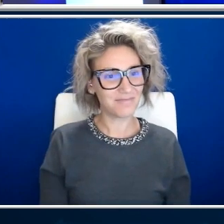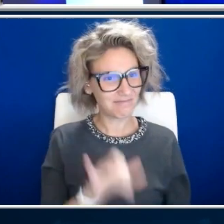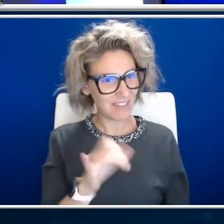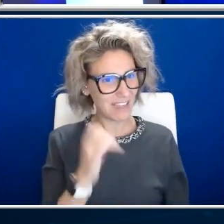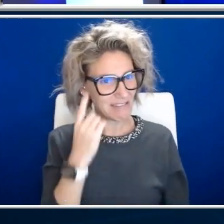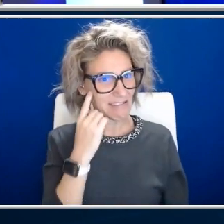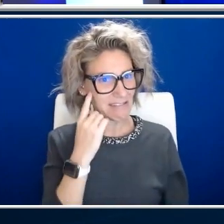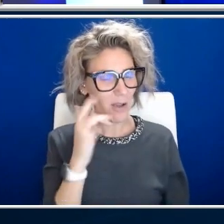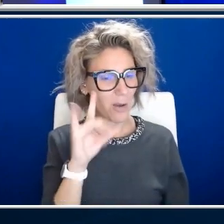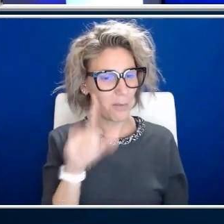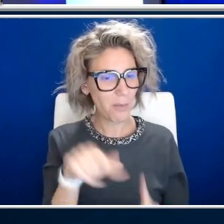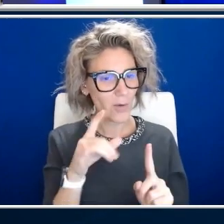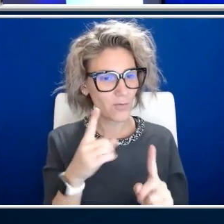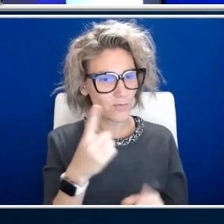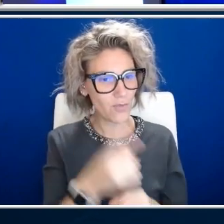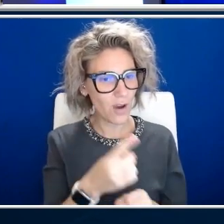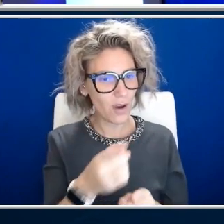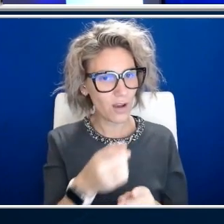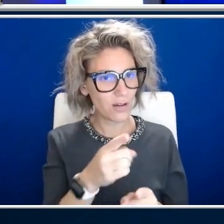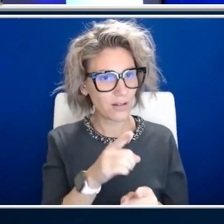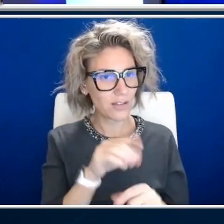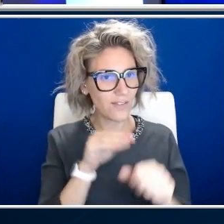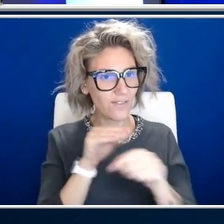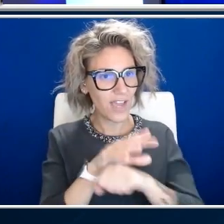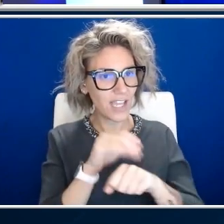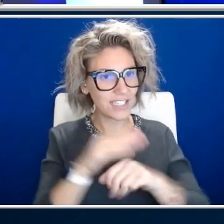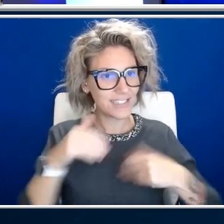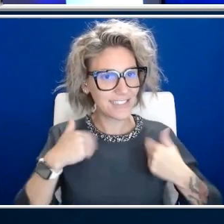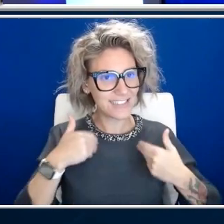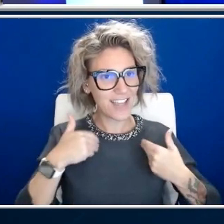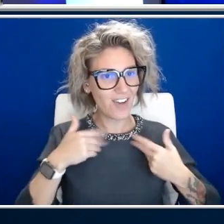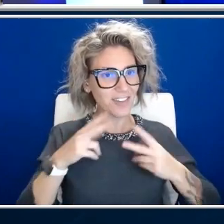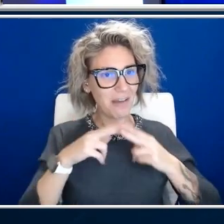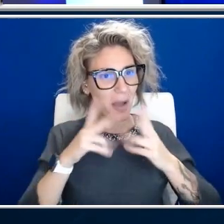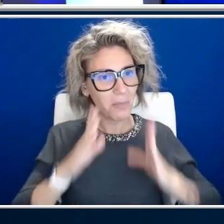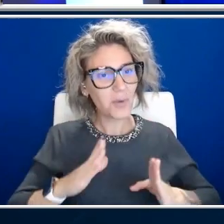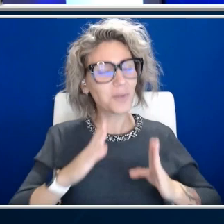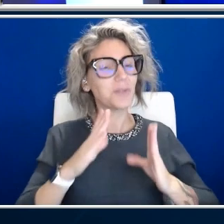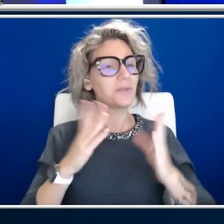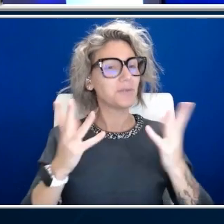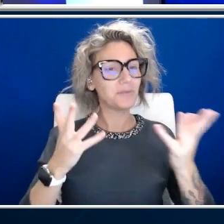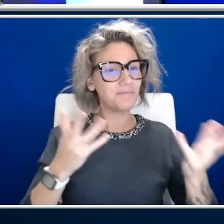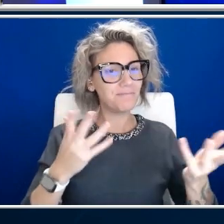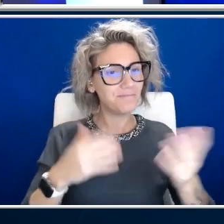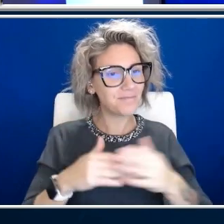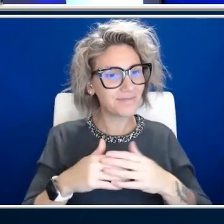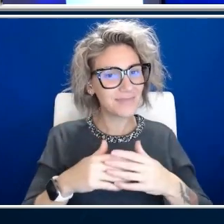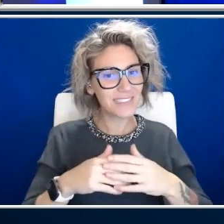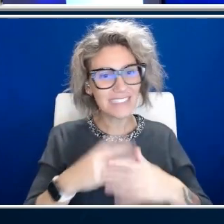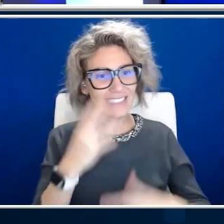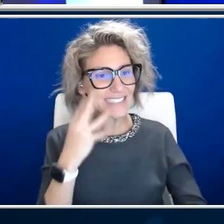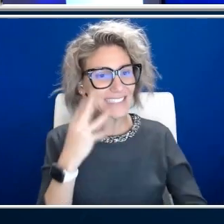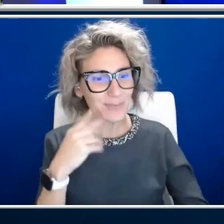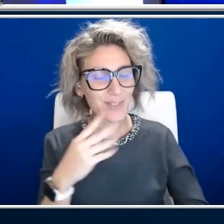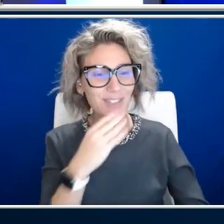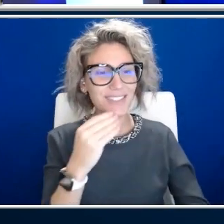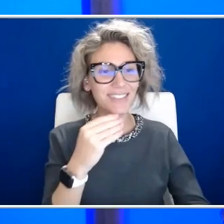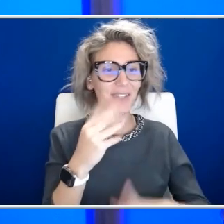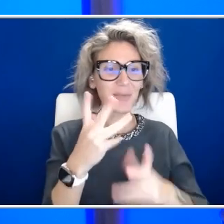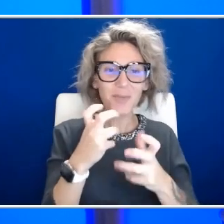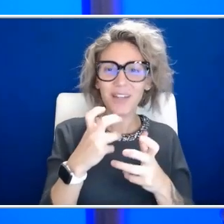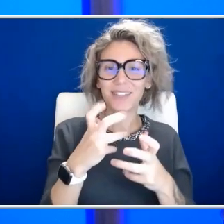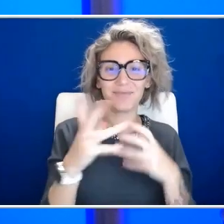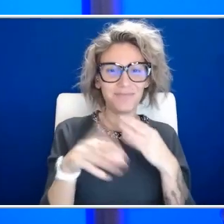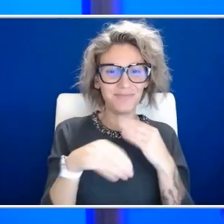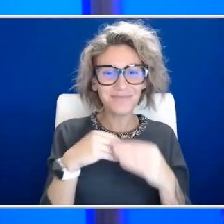advice that you give to young couples like this that have gone through this and need to also expand on their family? Yes, for sure. So I think